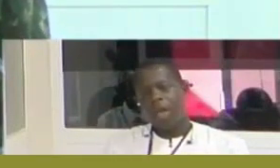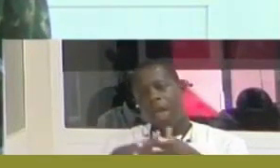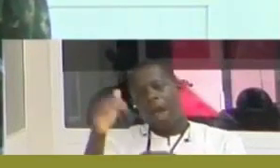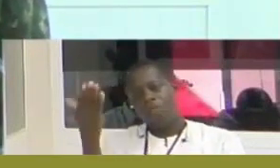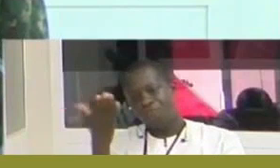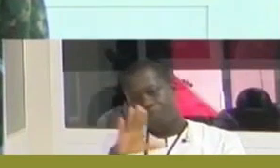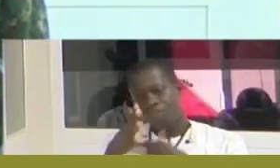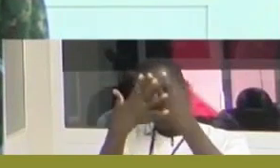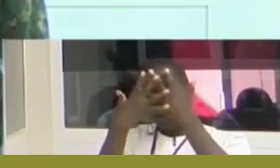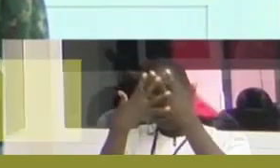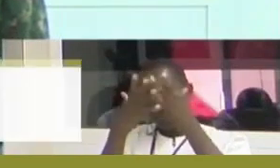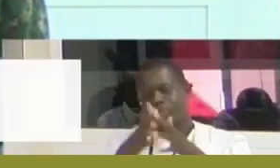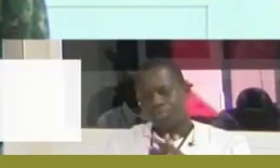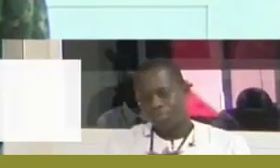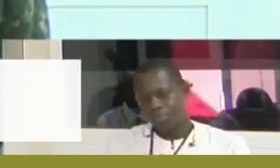We left Mile